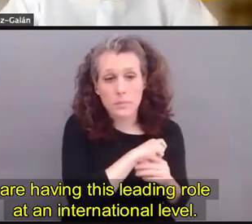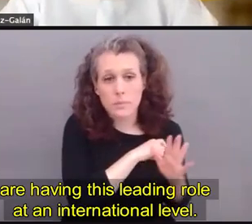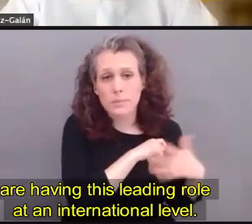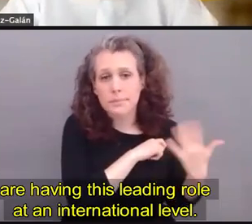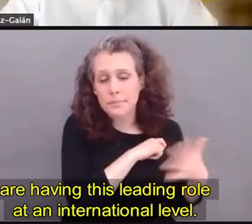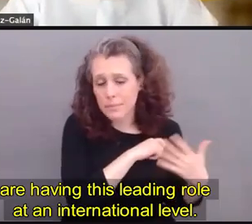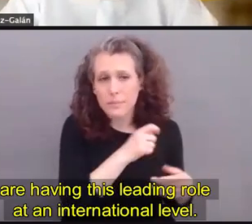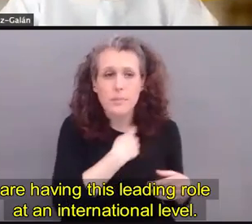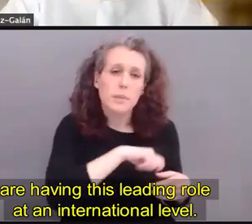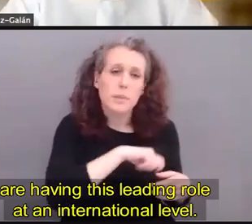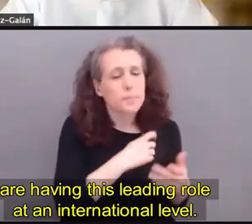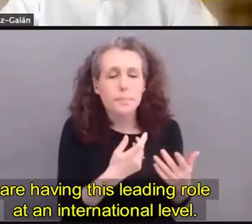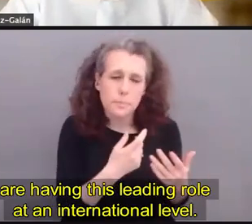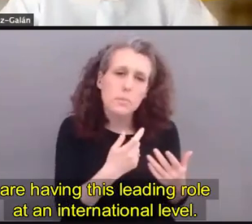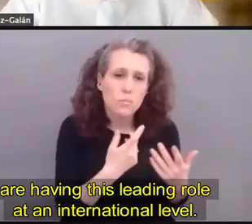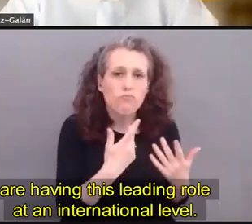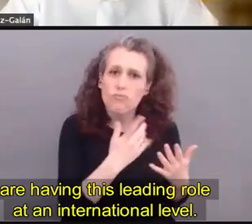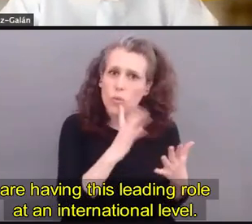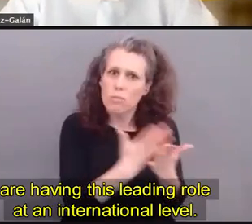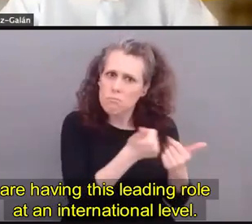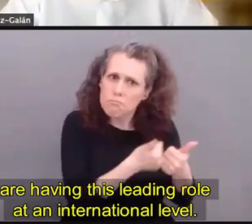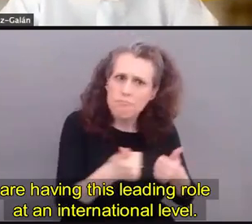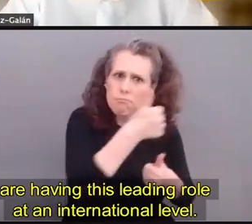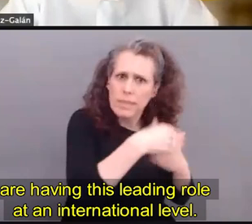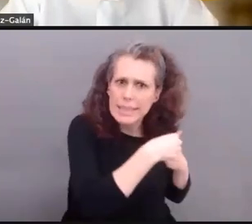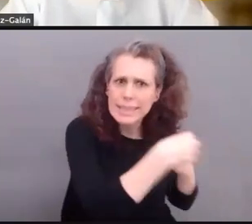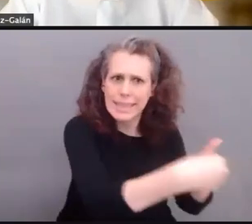having this leading role at international level.